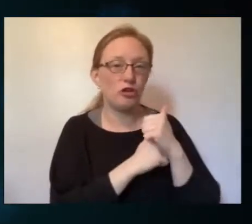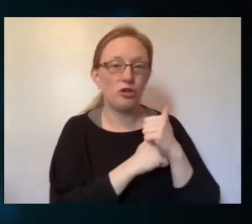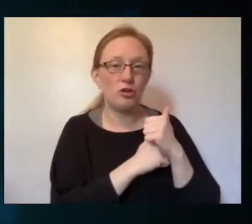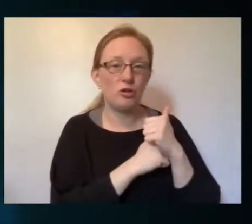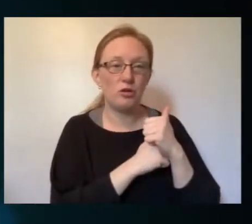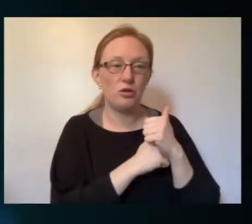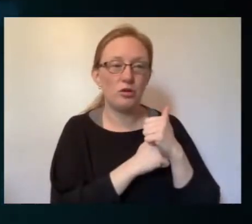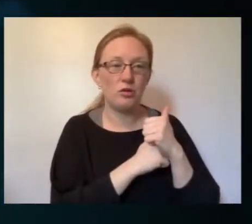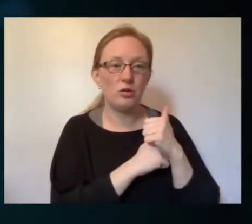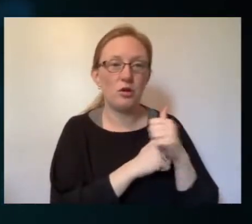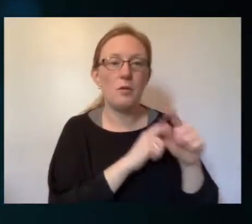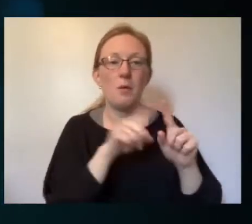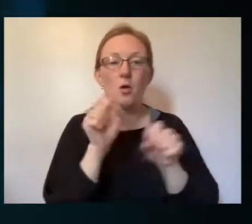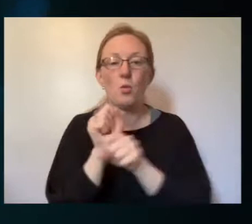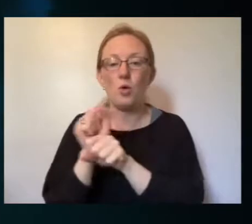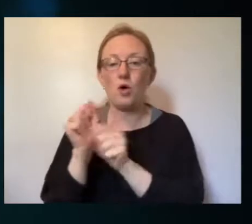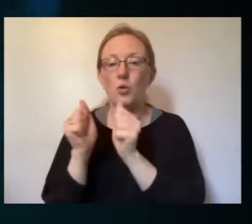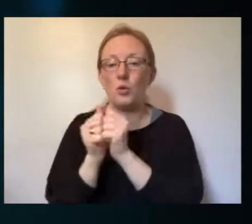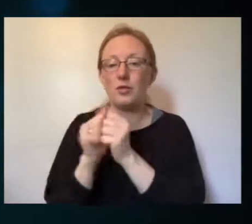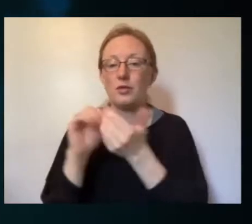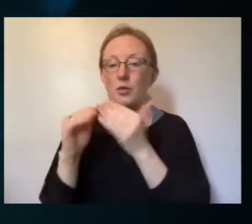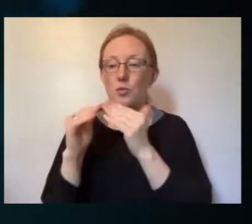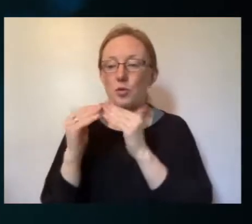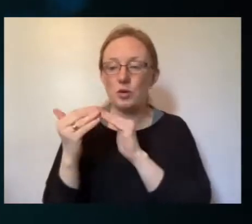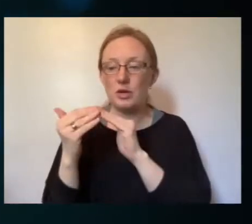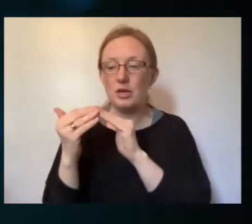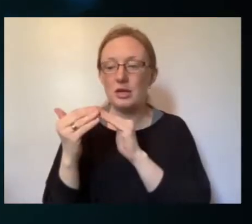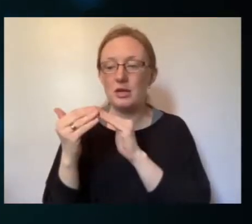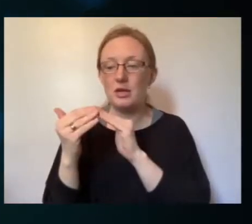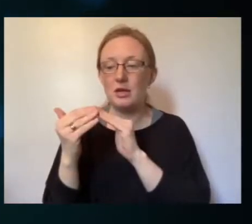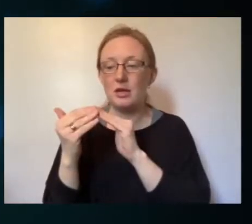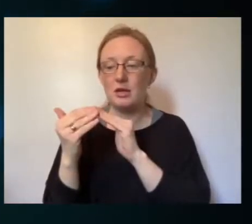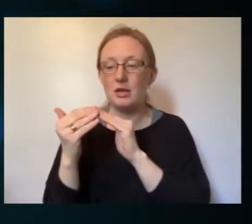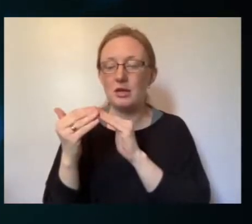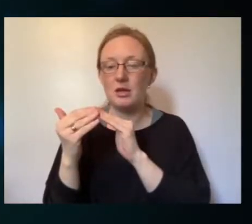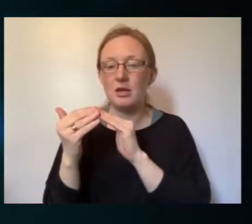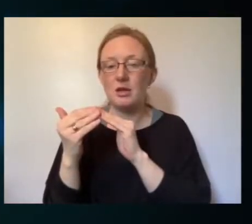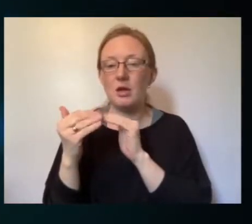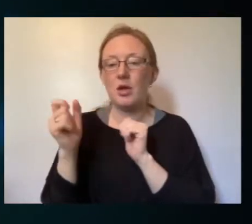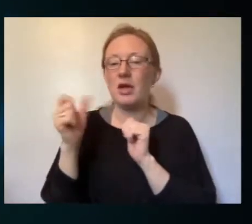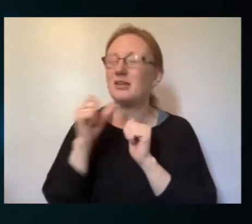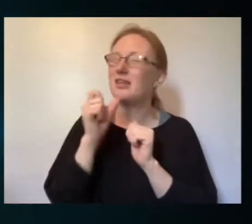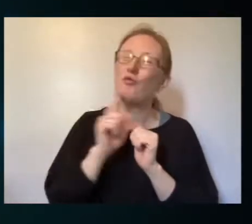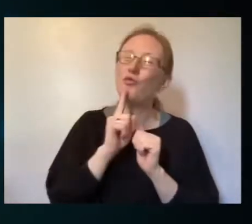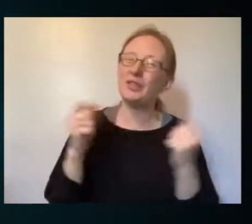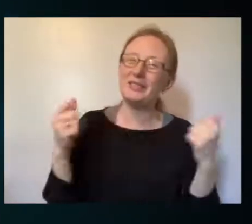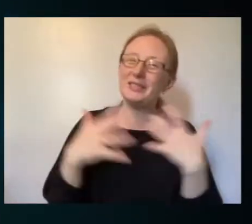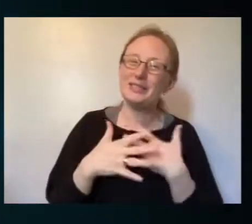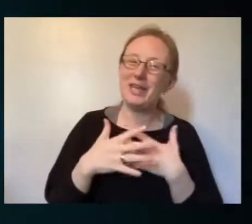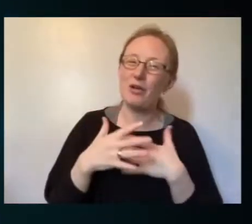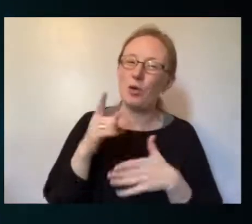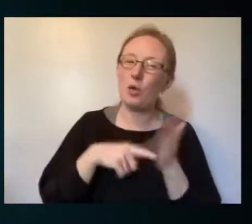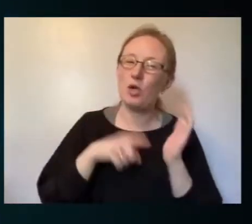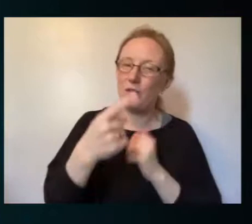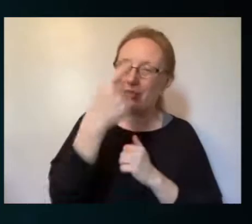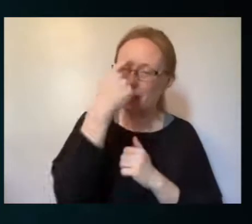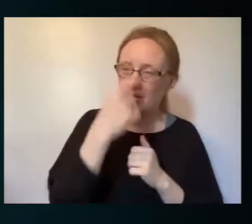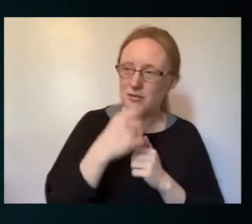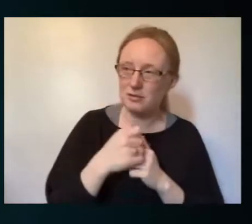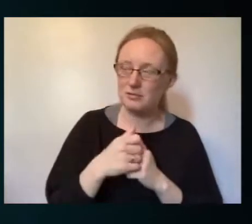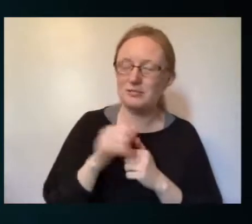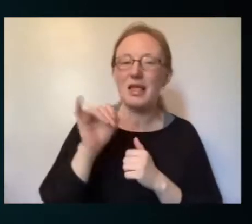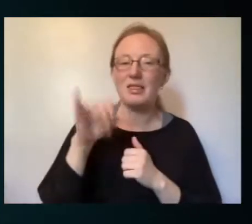but certainly working with community networks and communities, I have more experience, and it's not nearly as scary as you might think it is. It does